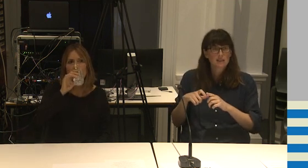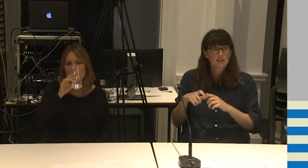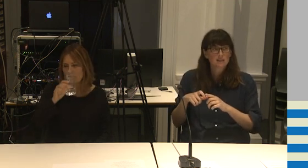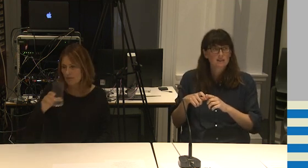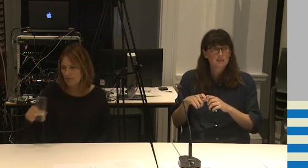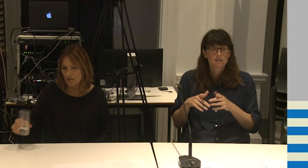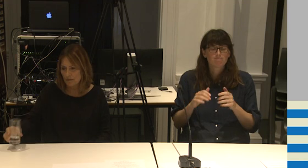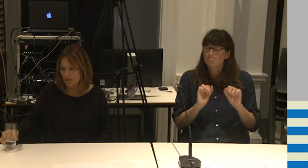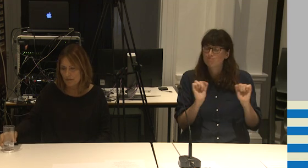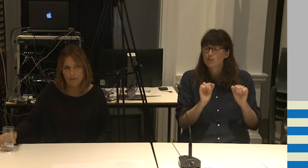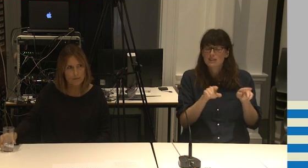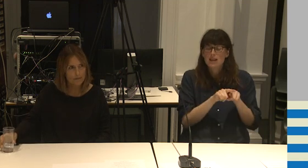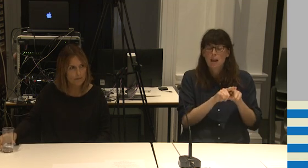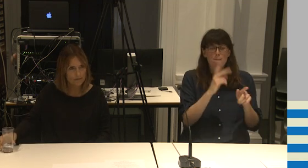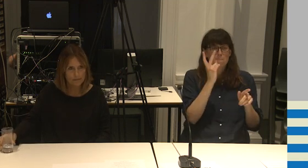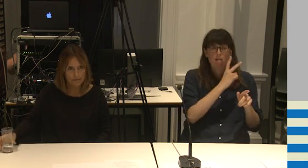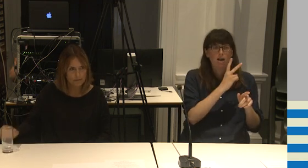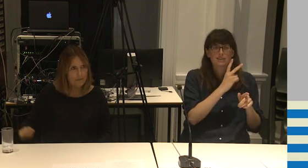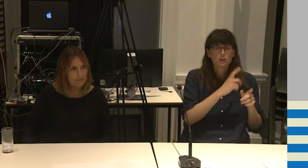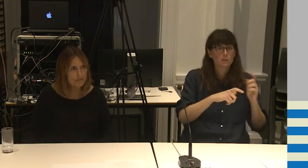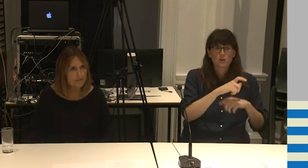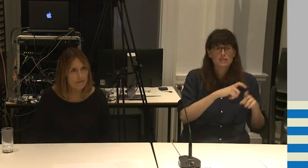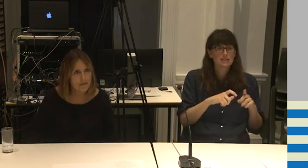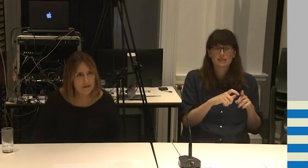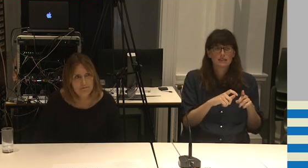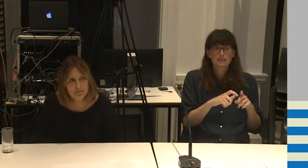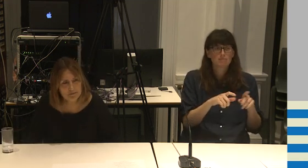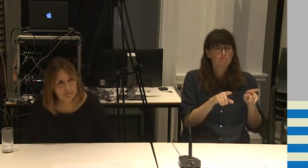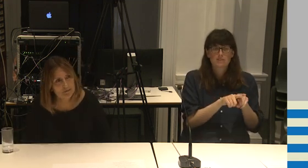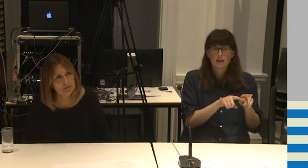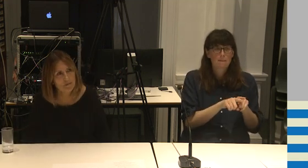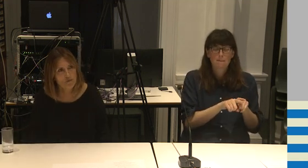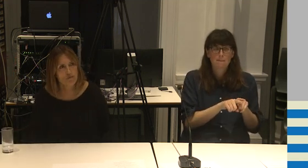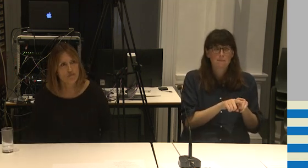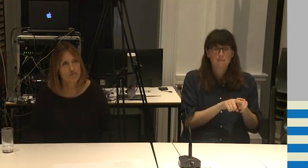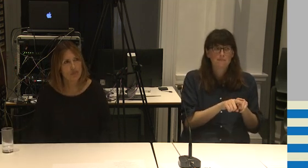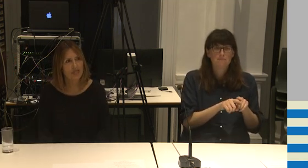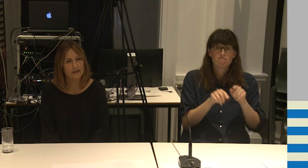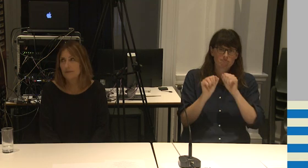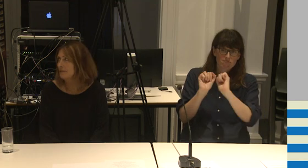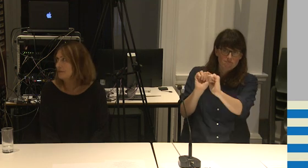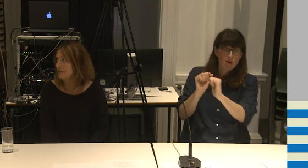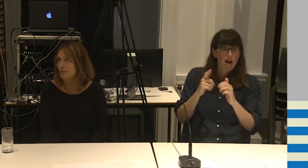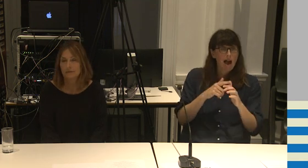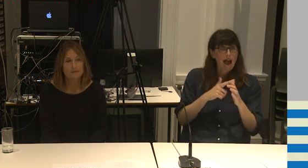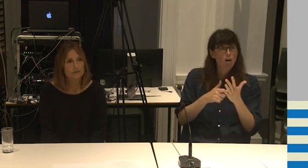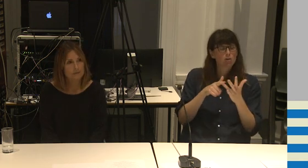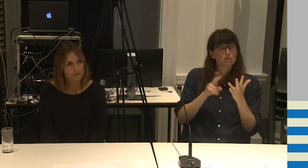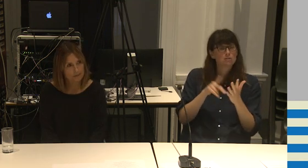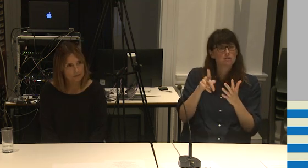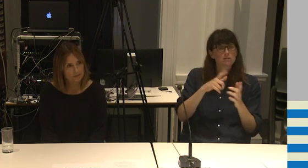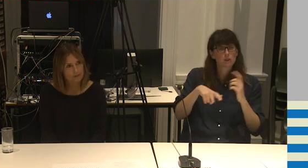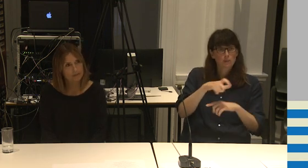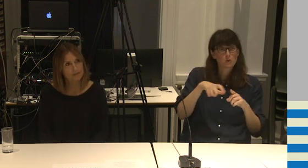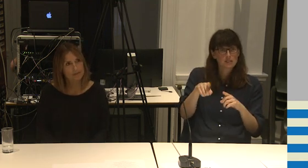same isn't done in the blind community. And I think like a lot of the work that like Aaron's done and stuff, the blind community